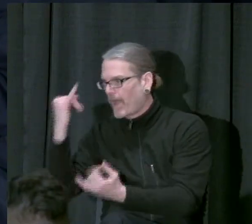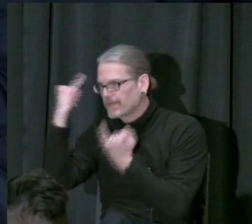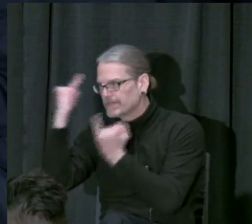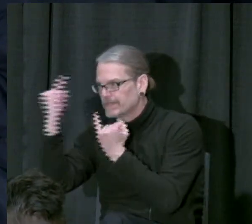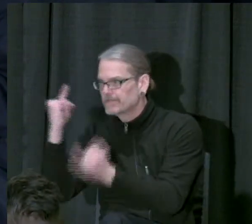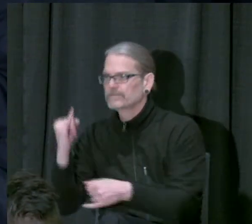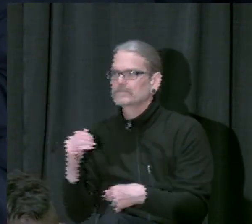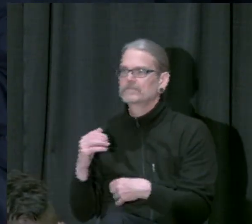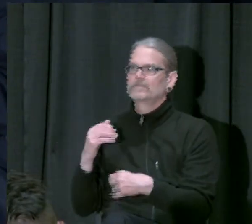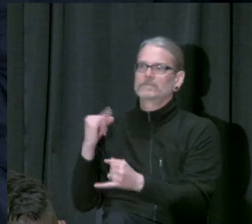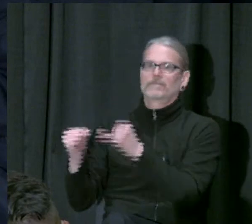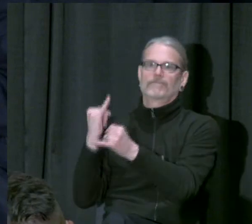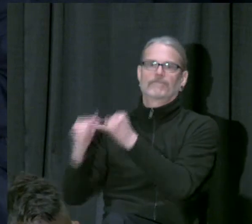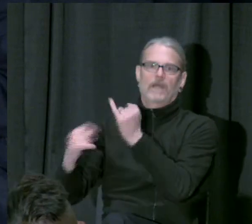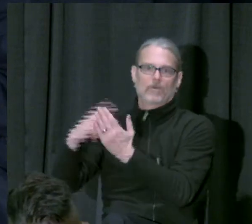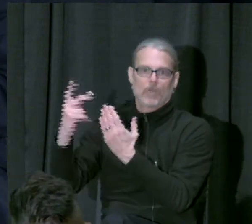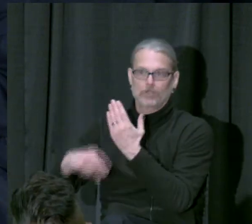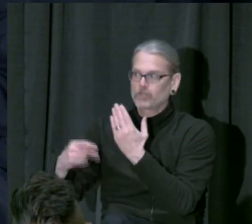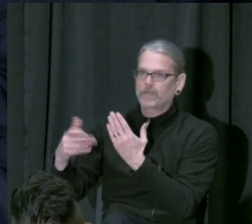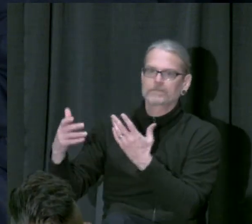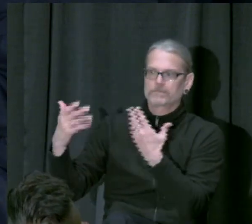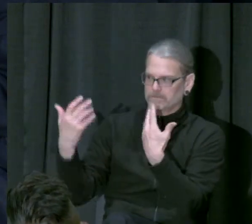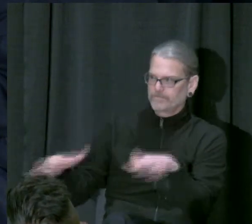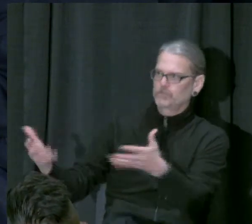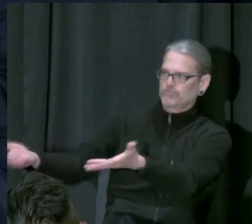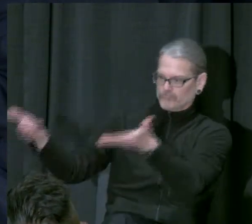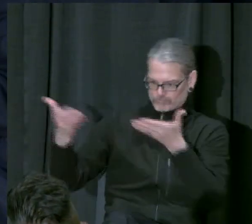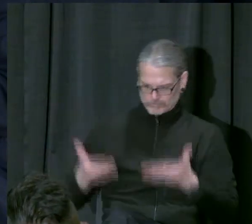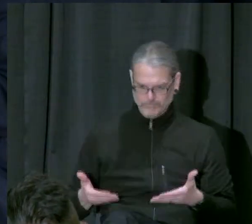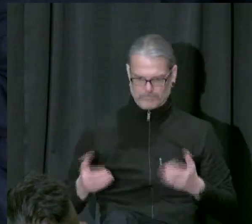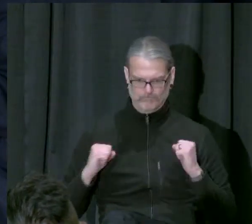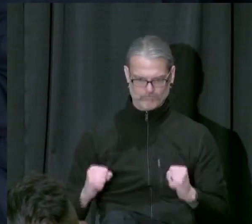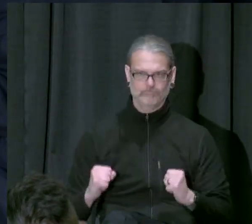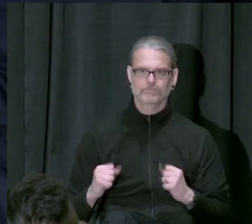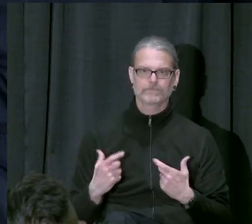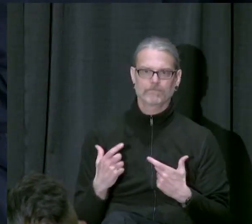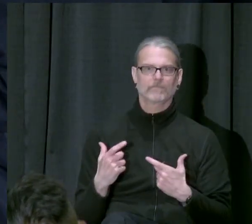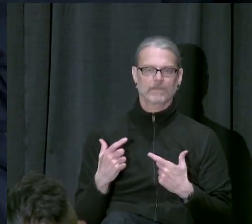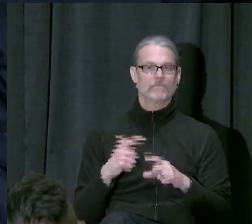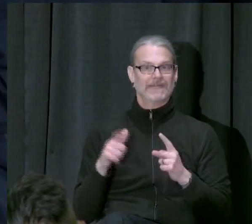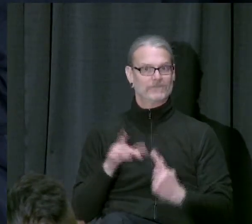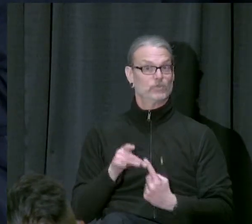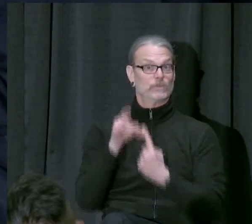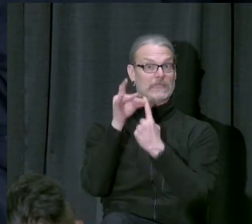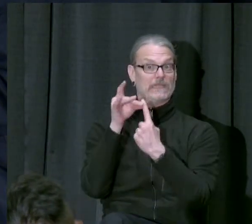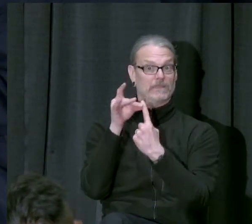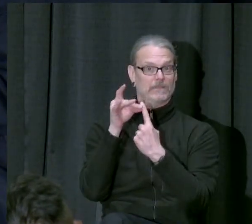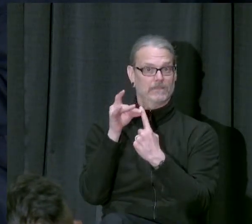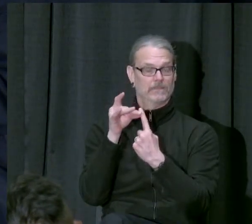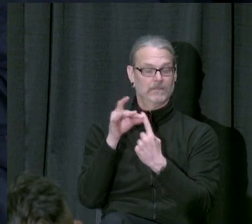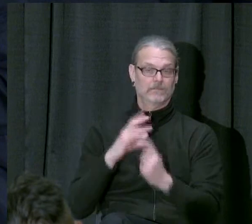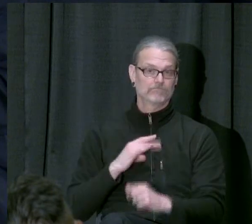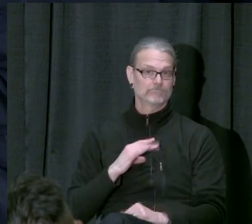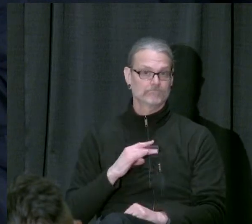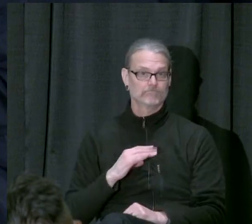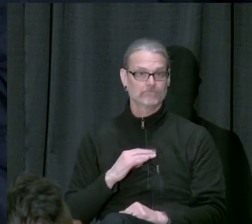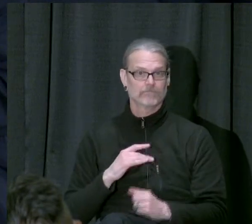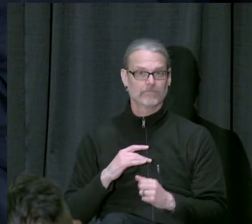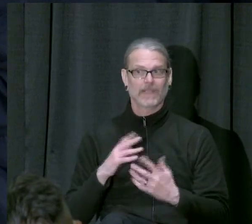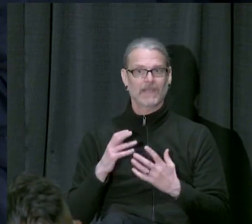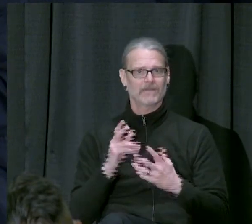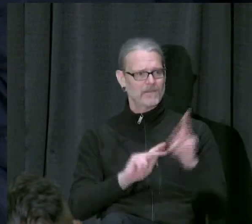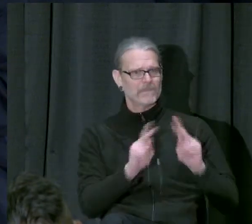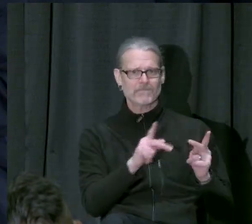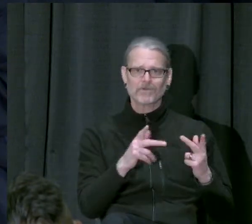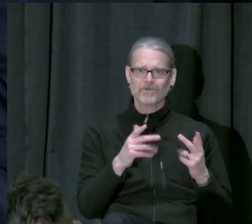product that they want. But for the most part, it's like I said, it's very unique and gives a lot of hope out there.